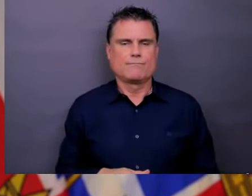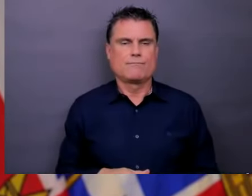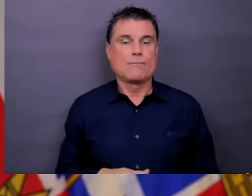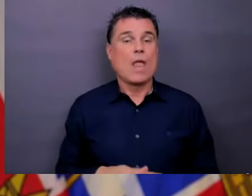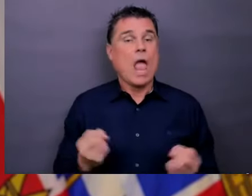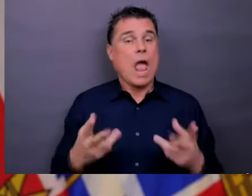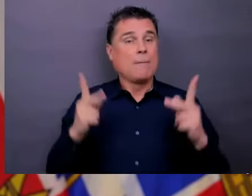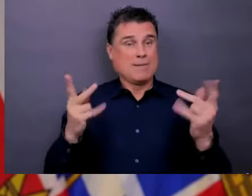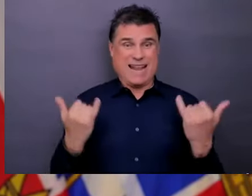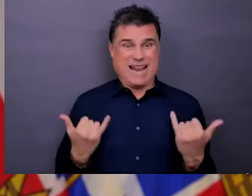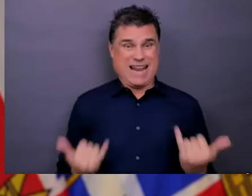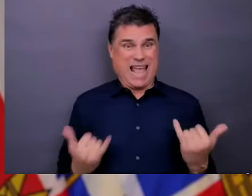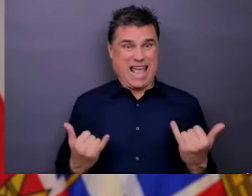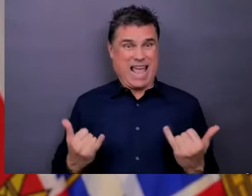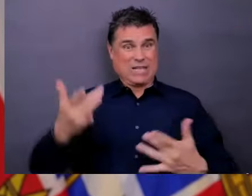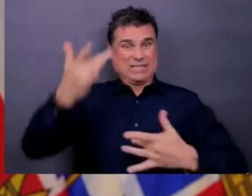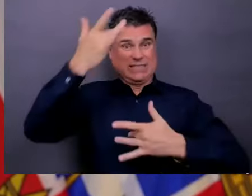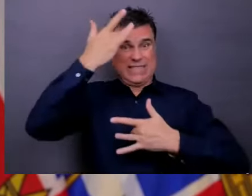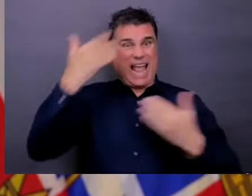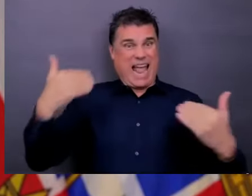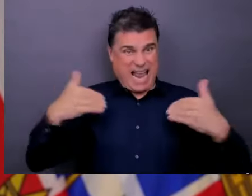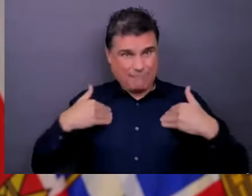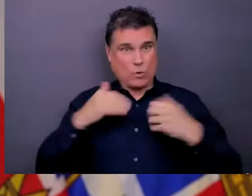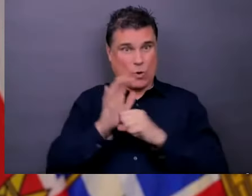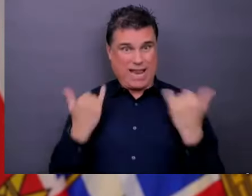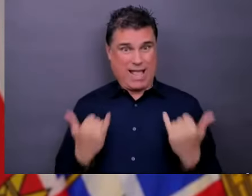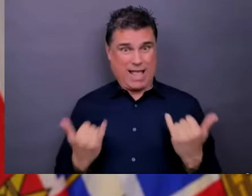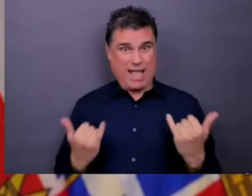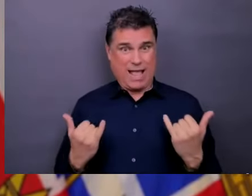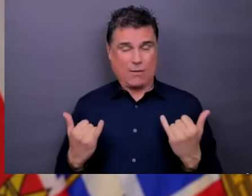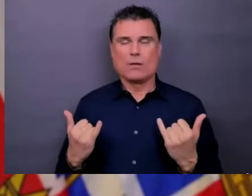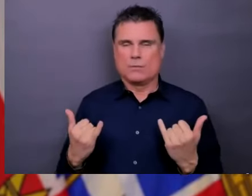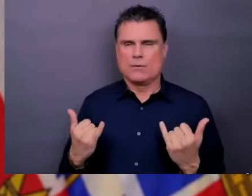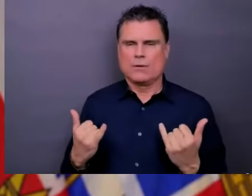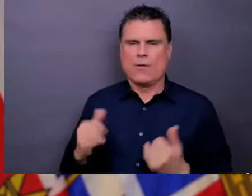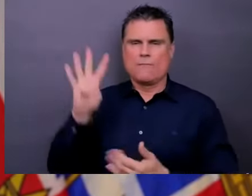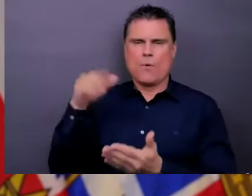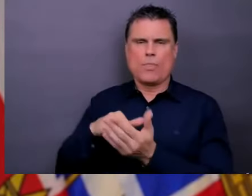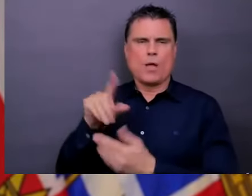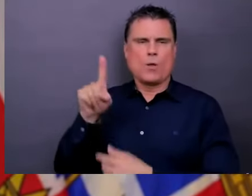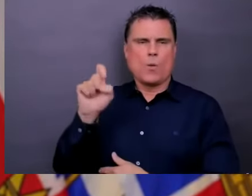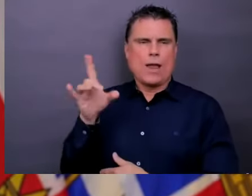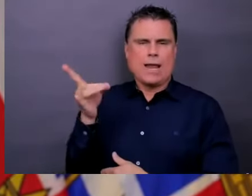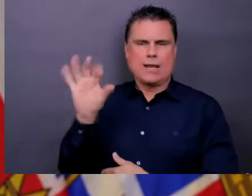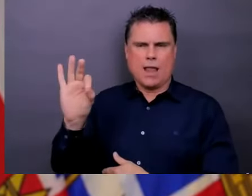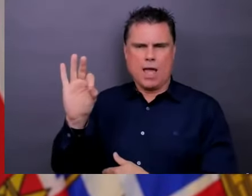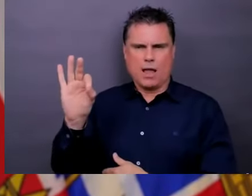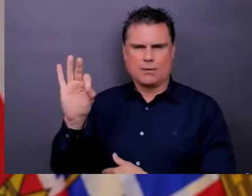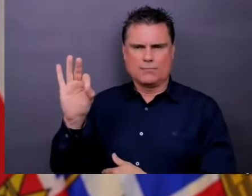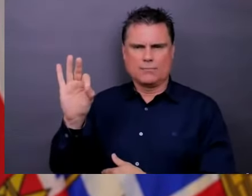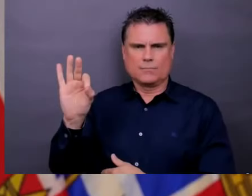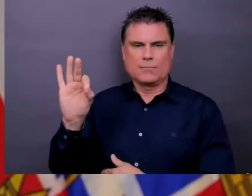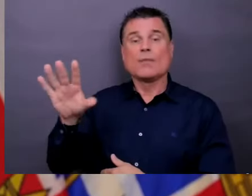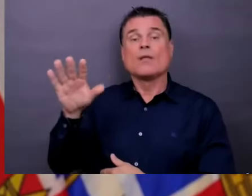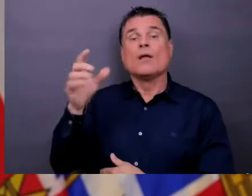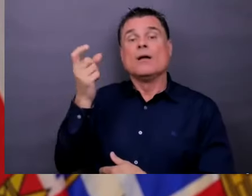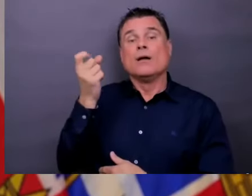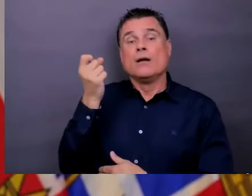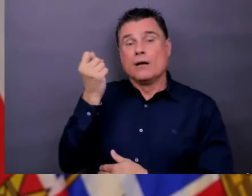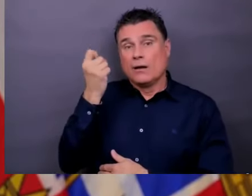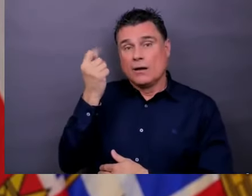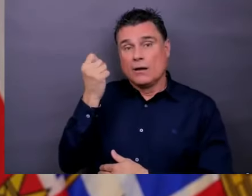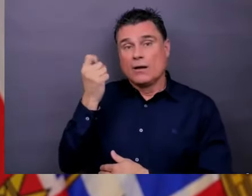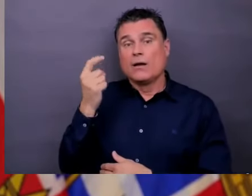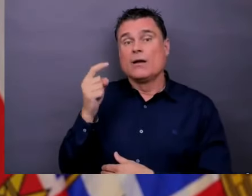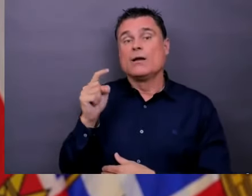4,189 active cases in all health authorities in British Columbia, of whom 231 people are in hospital, 74